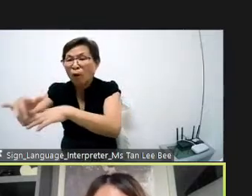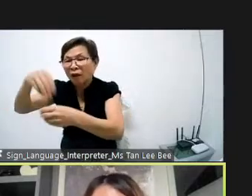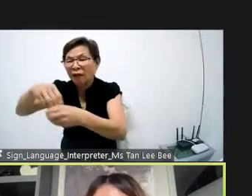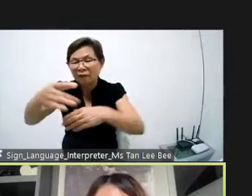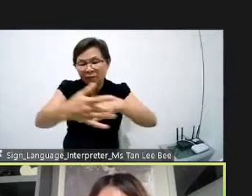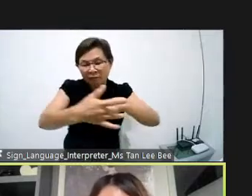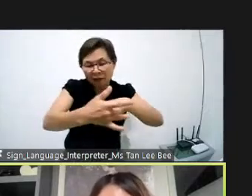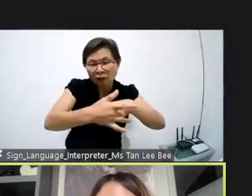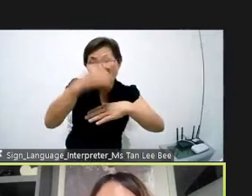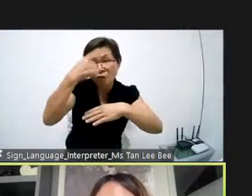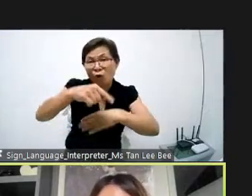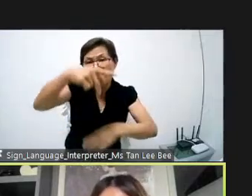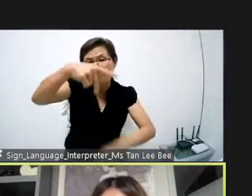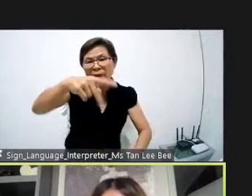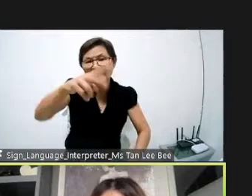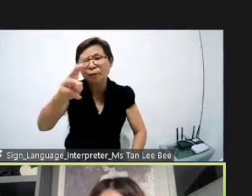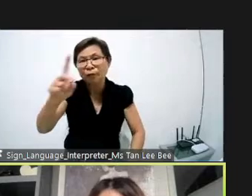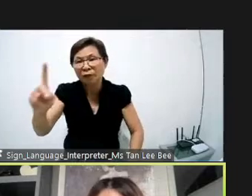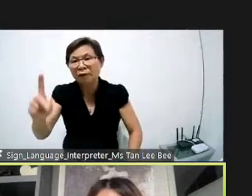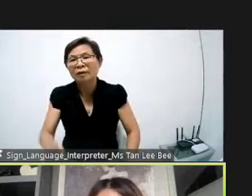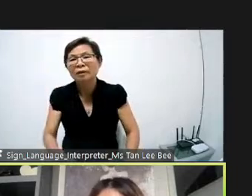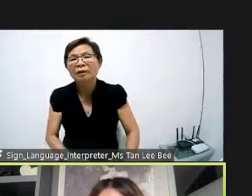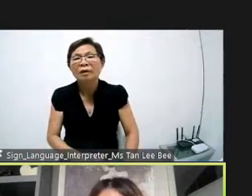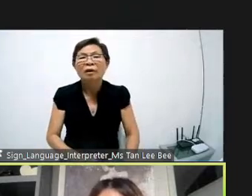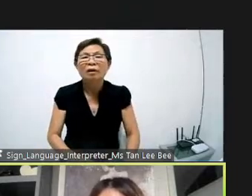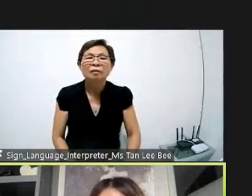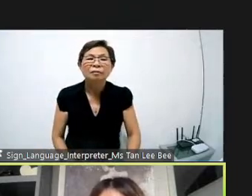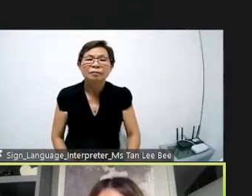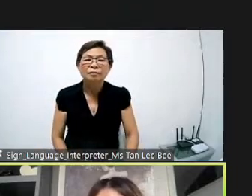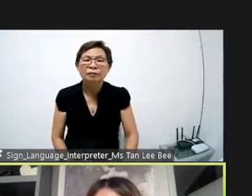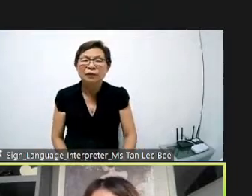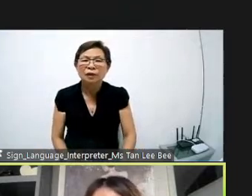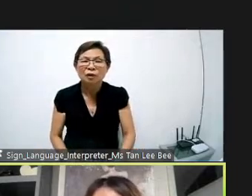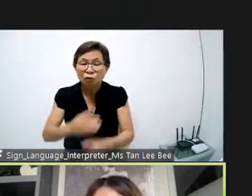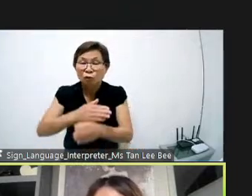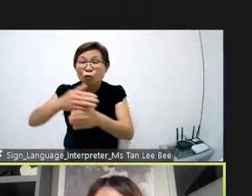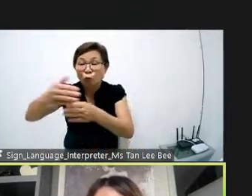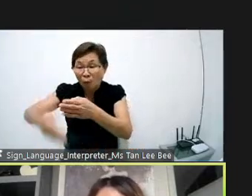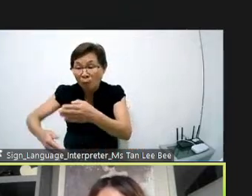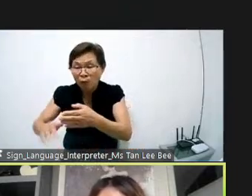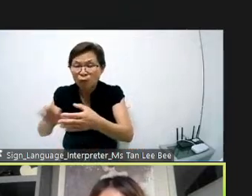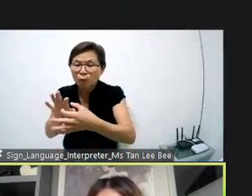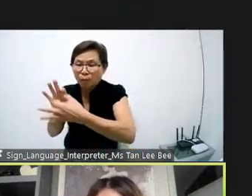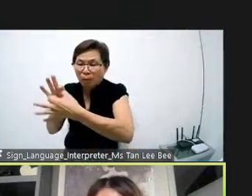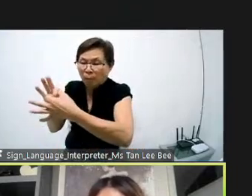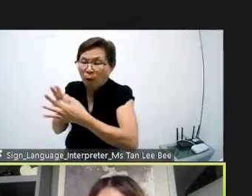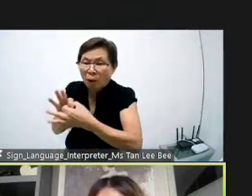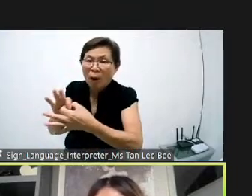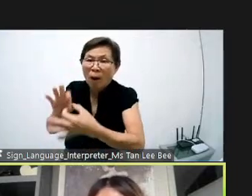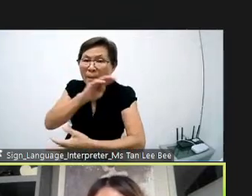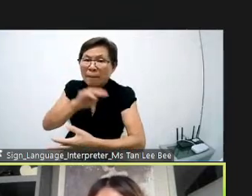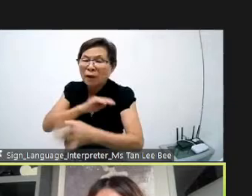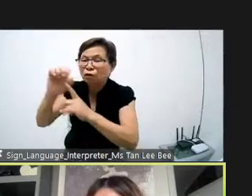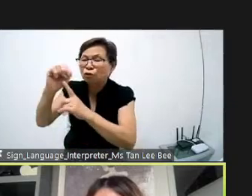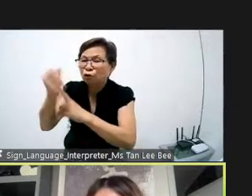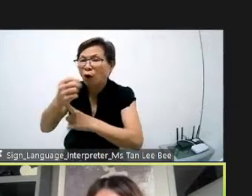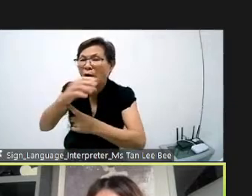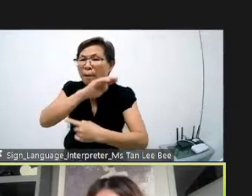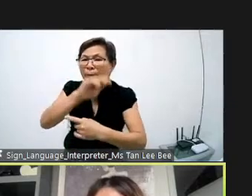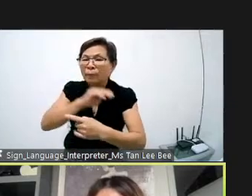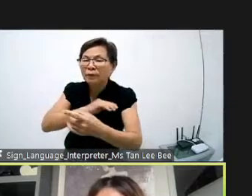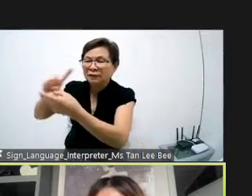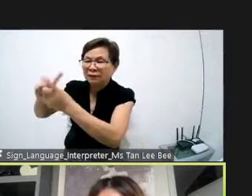sector for PWD. In order to accomplish this goal, we partner with Ministry of Social and Ministry of